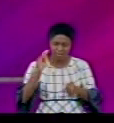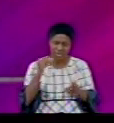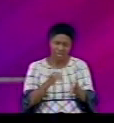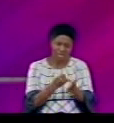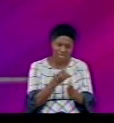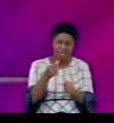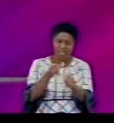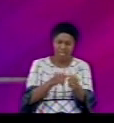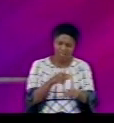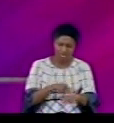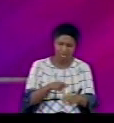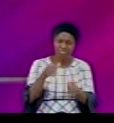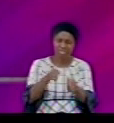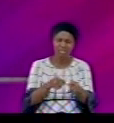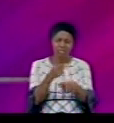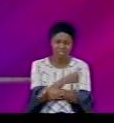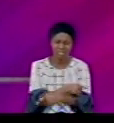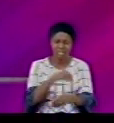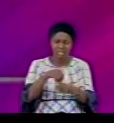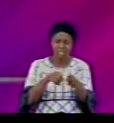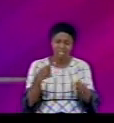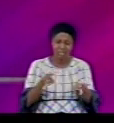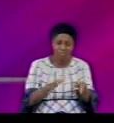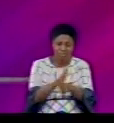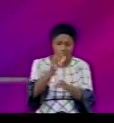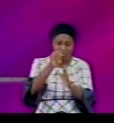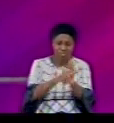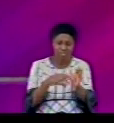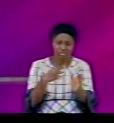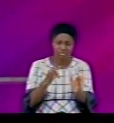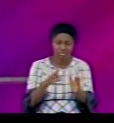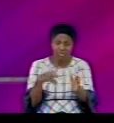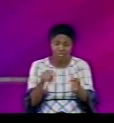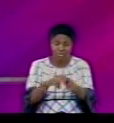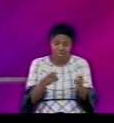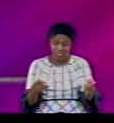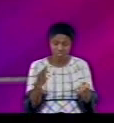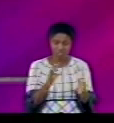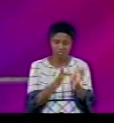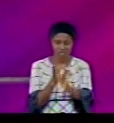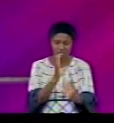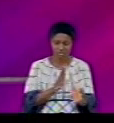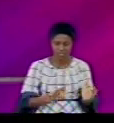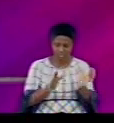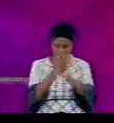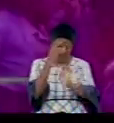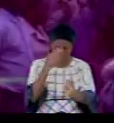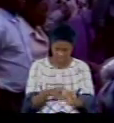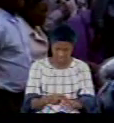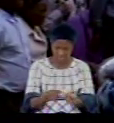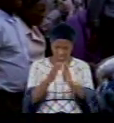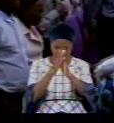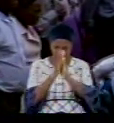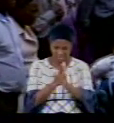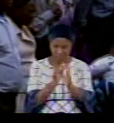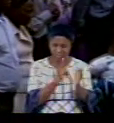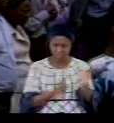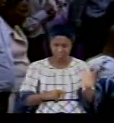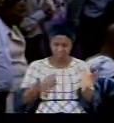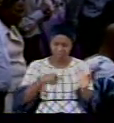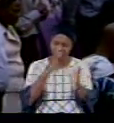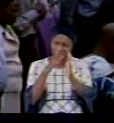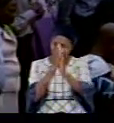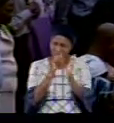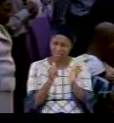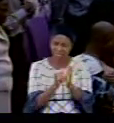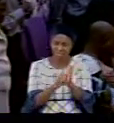in the fullness of the revelation of the Lord Jesus Christ, in Jesus' name. Lord, we're asking you